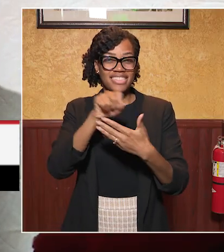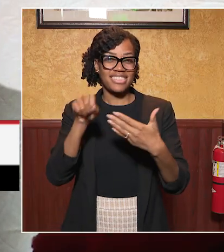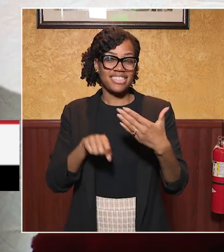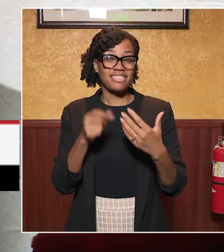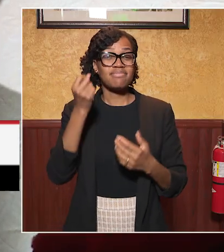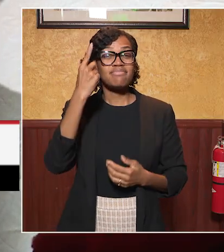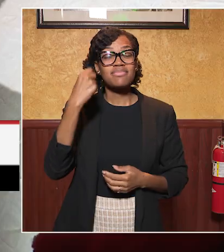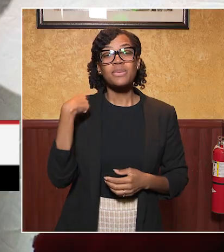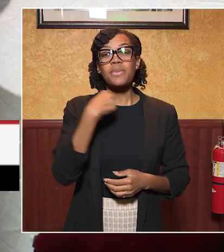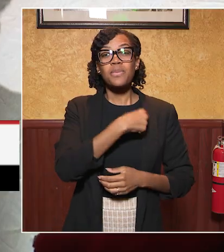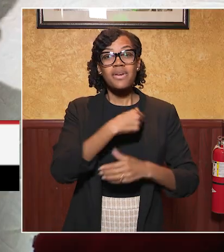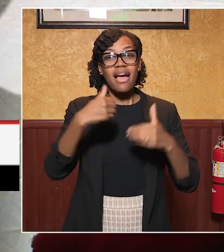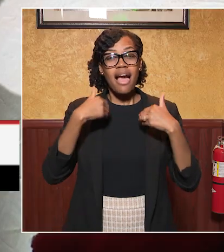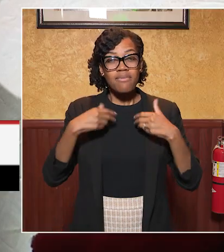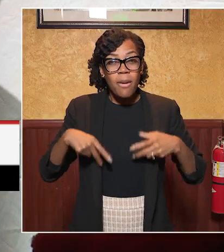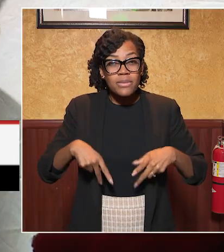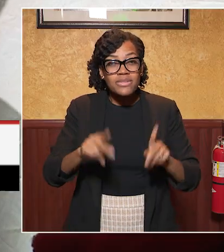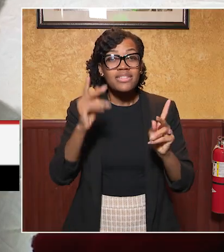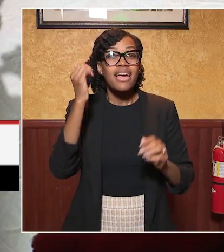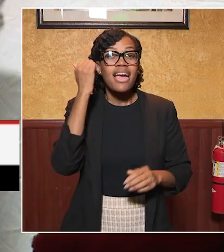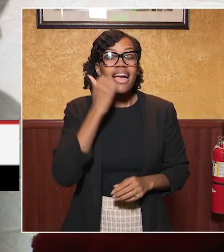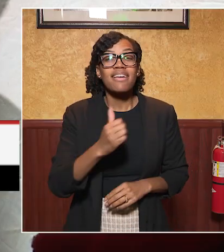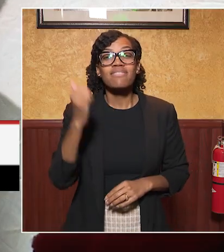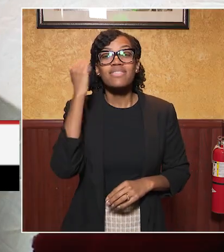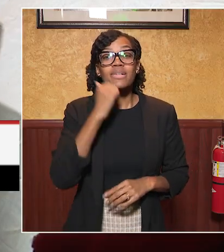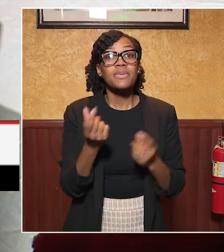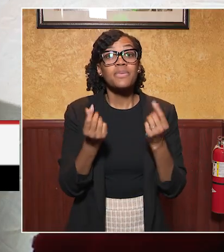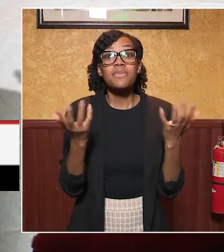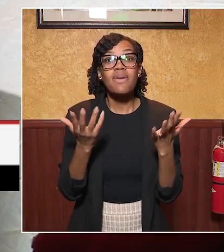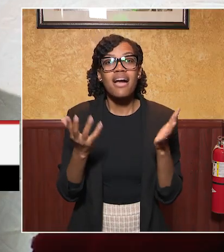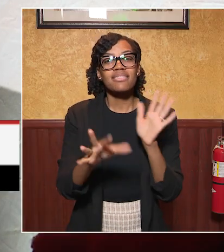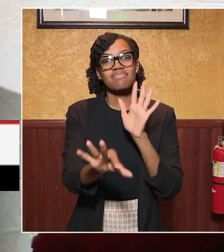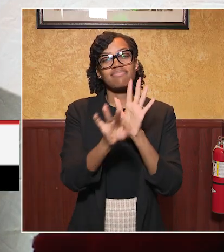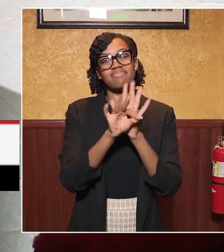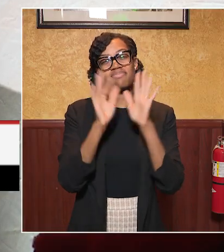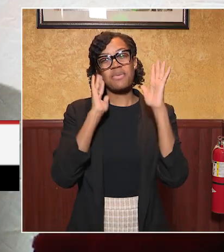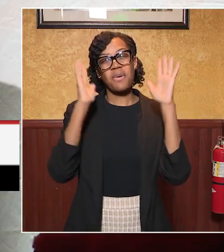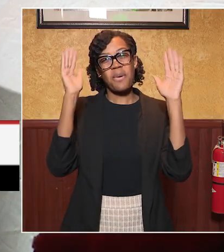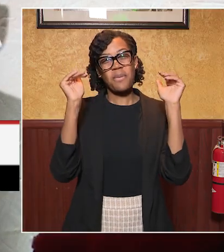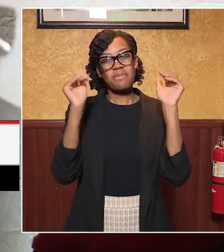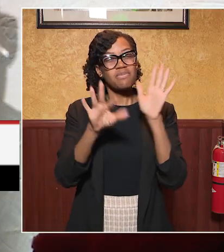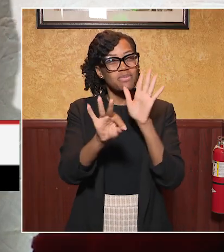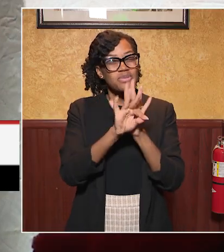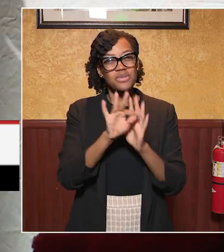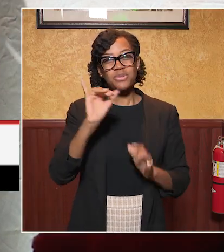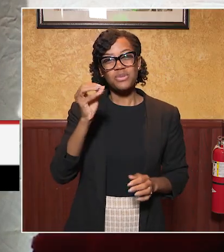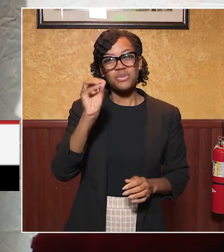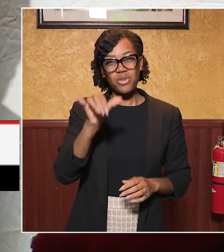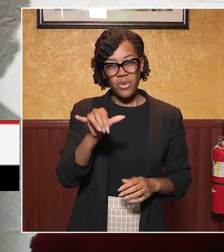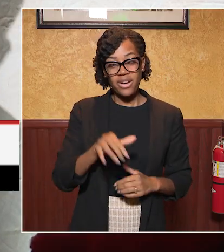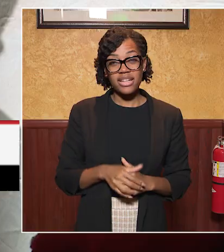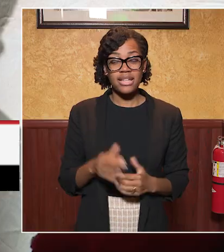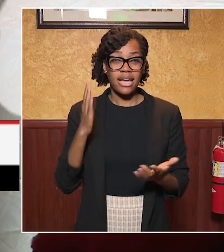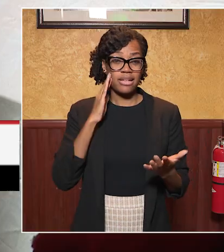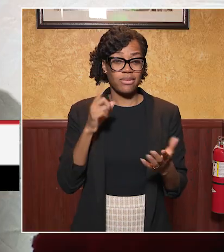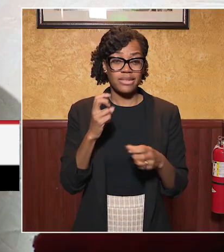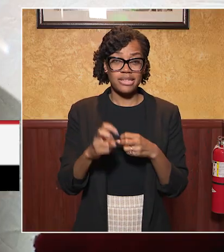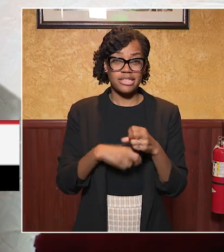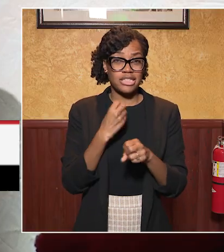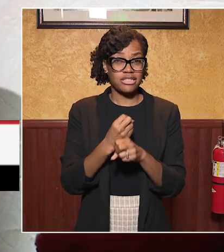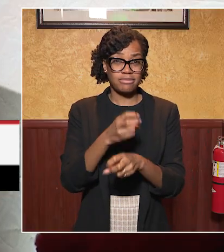that we get an opportunity each day to choose hope, to choose joy. It's been a rough year. Y'all know, I don't need to tell